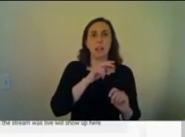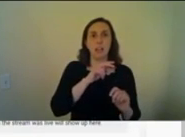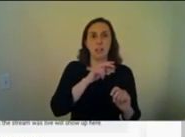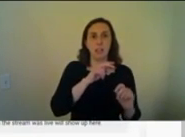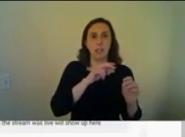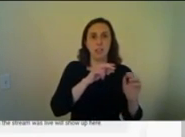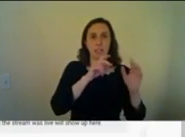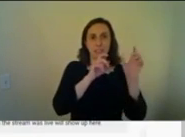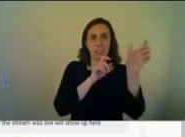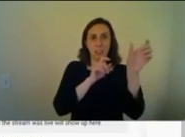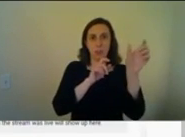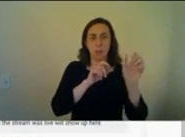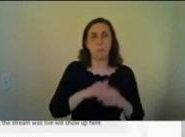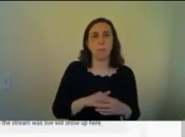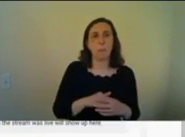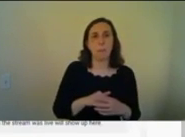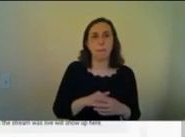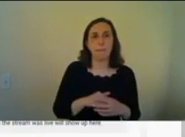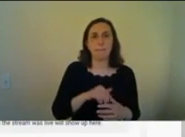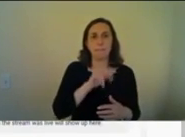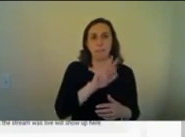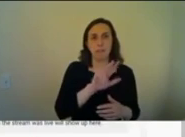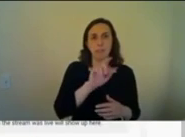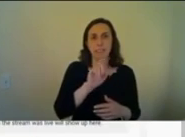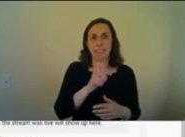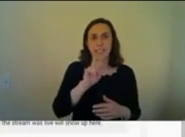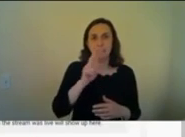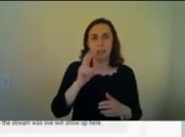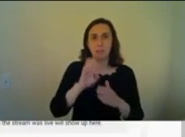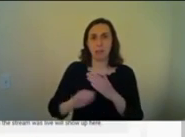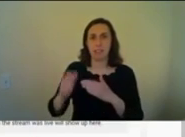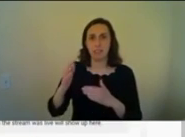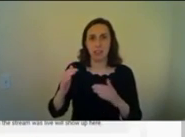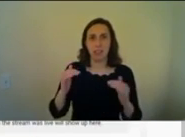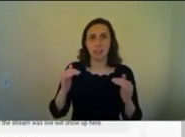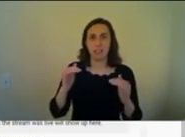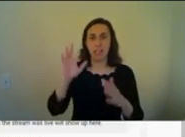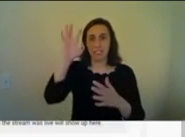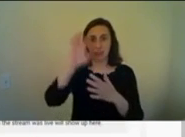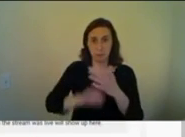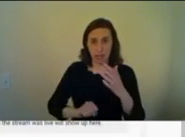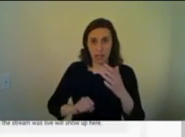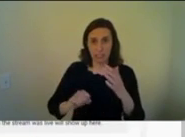squared minus 5. I go to subtract.